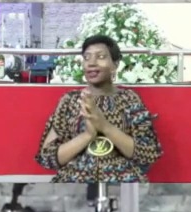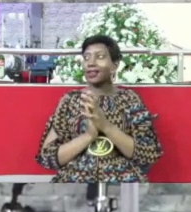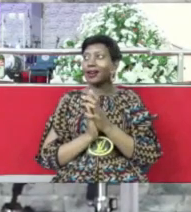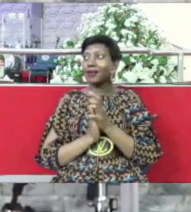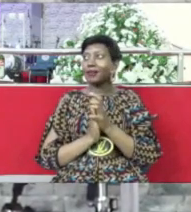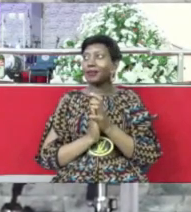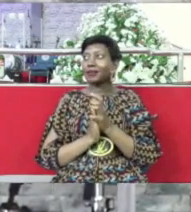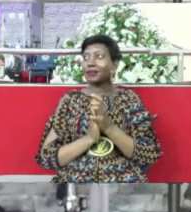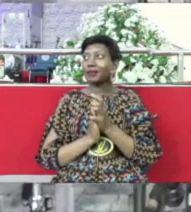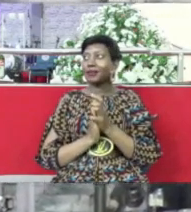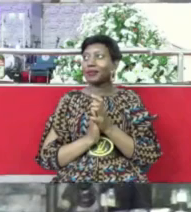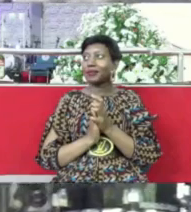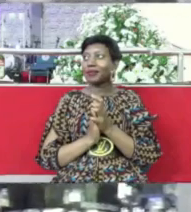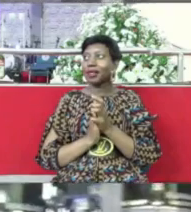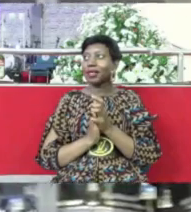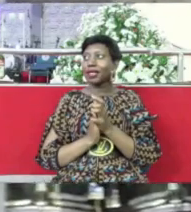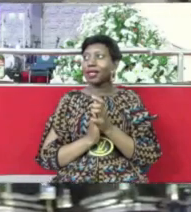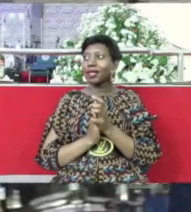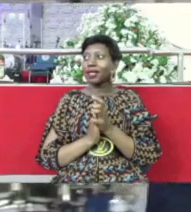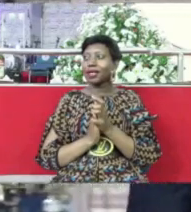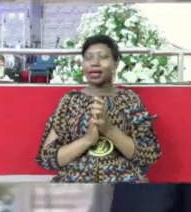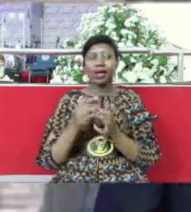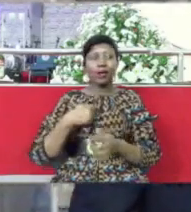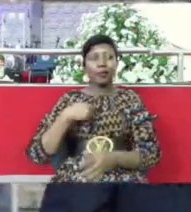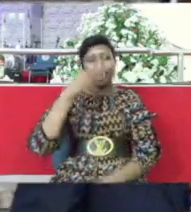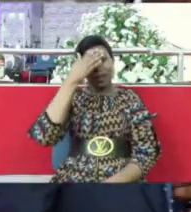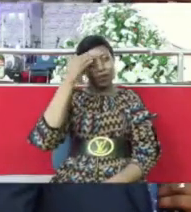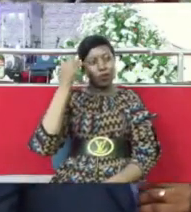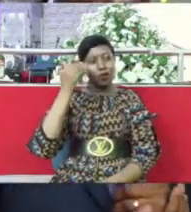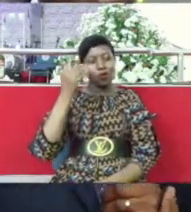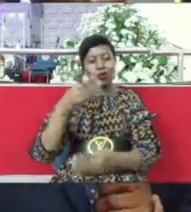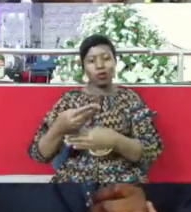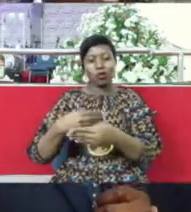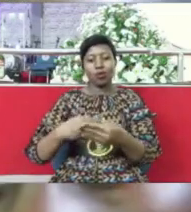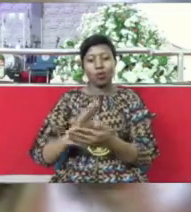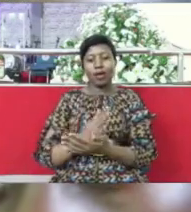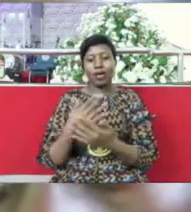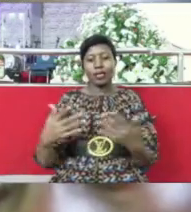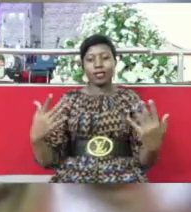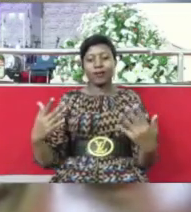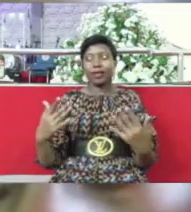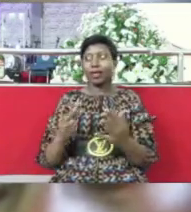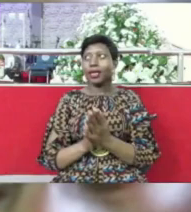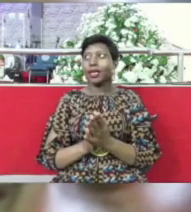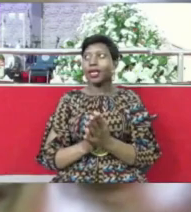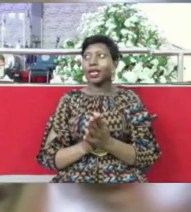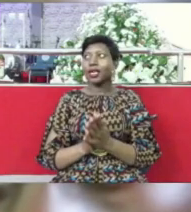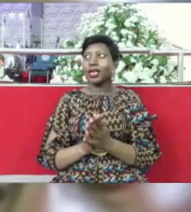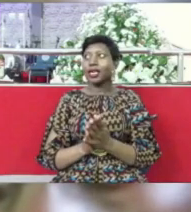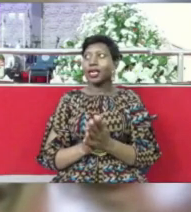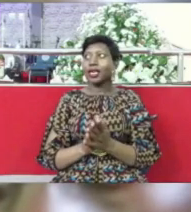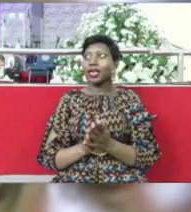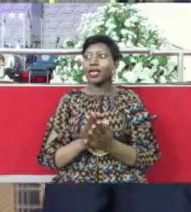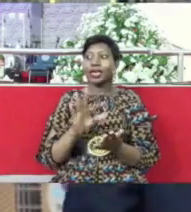There is something else that I never bought. Would you guess? Kuna kitu ambacho sikununua. Hapana. What else? You are right.